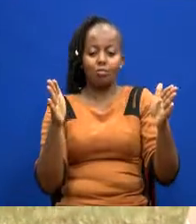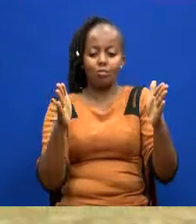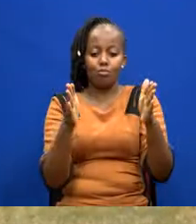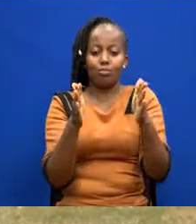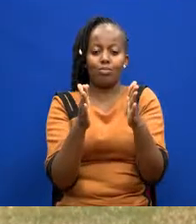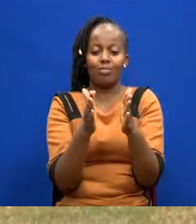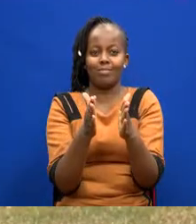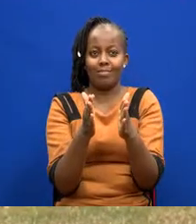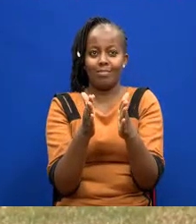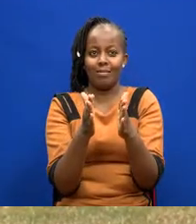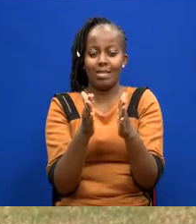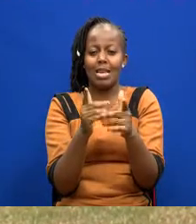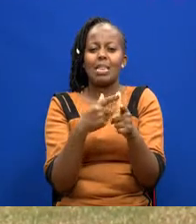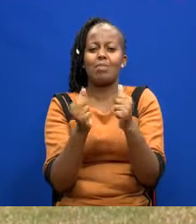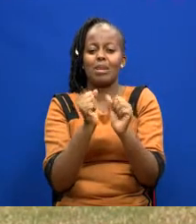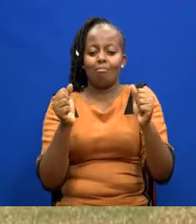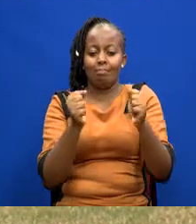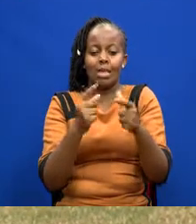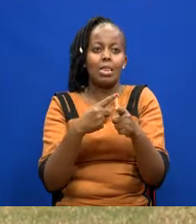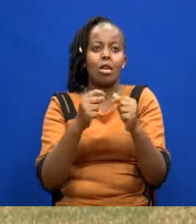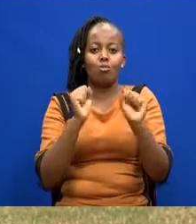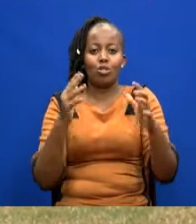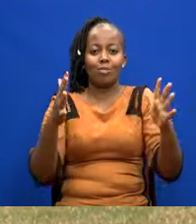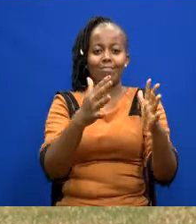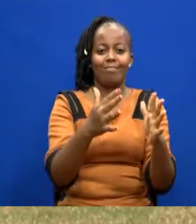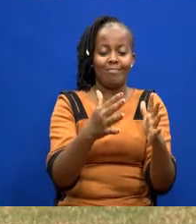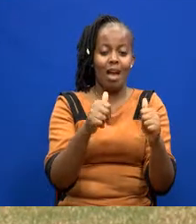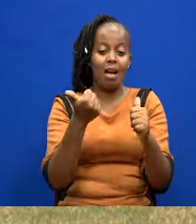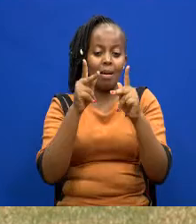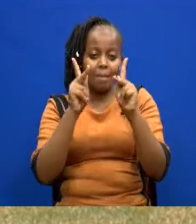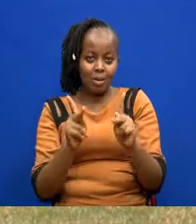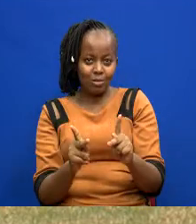are closing together, it's tight and they'll be stopped at that position.